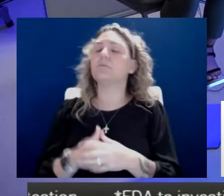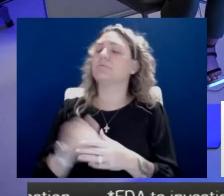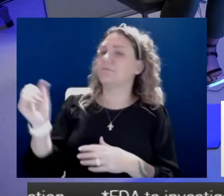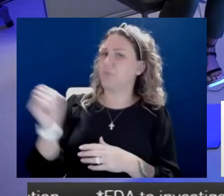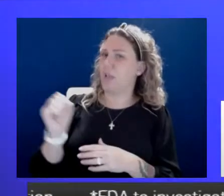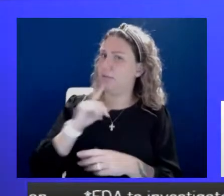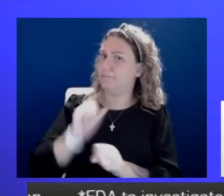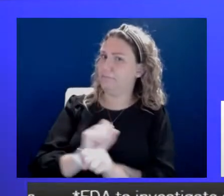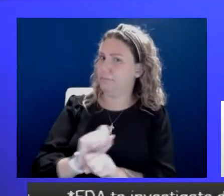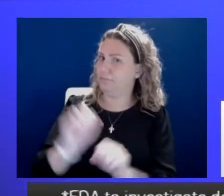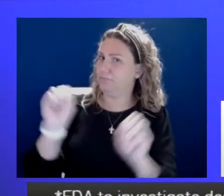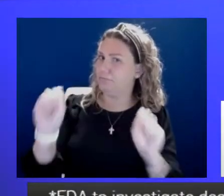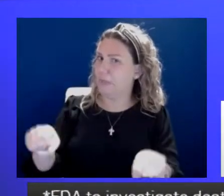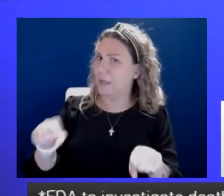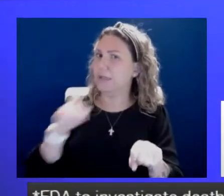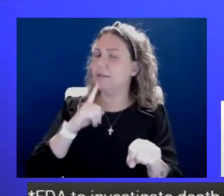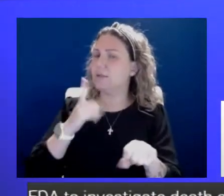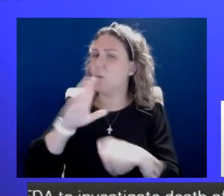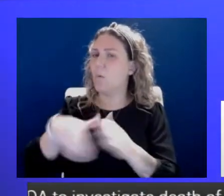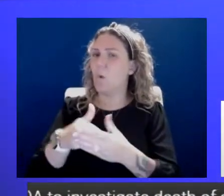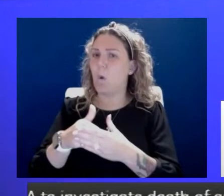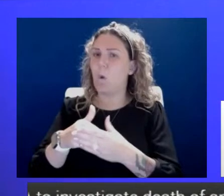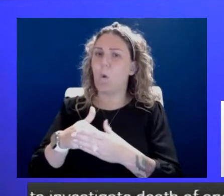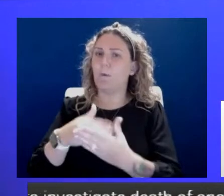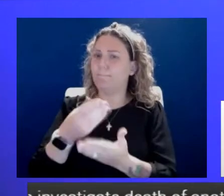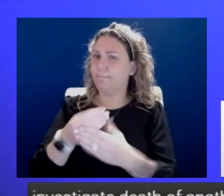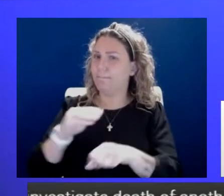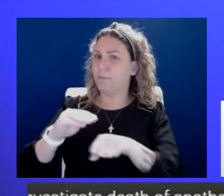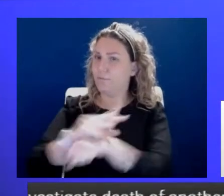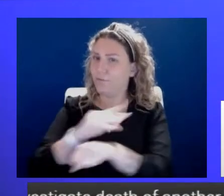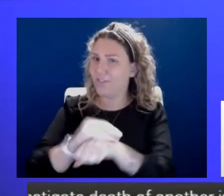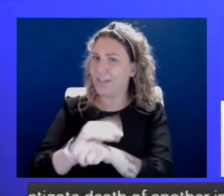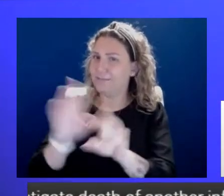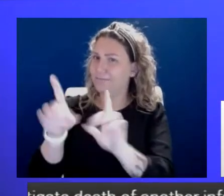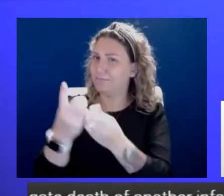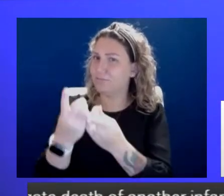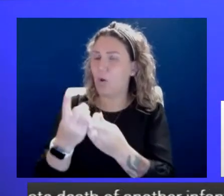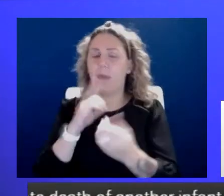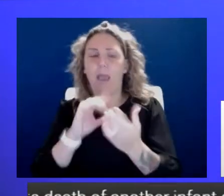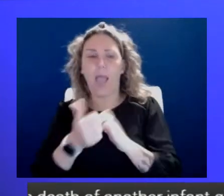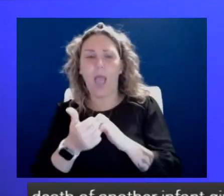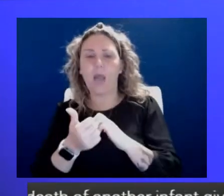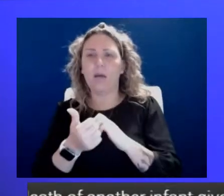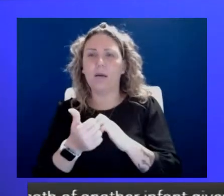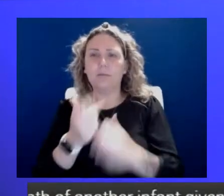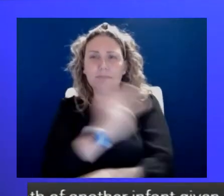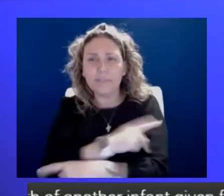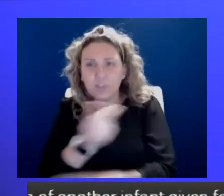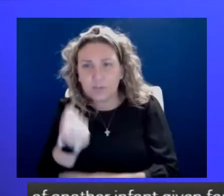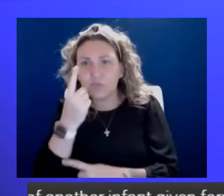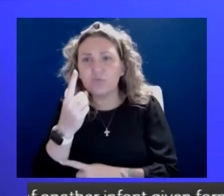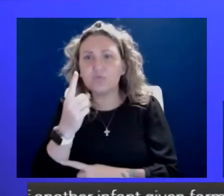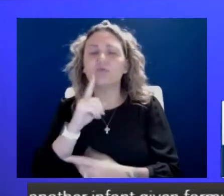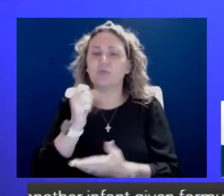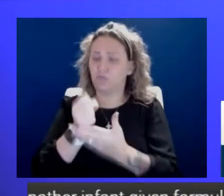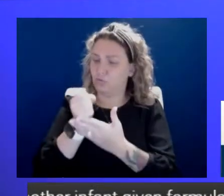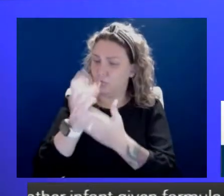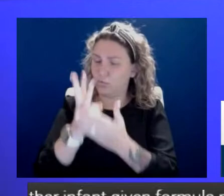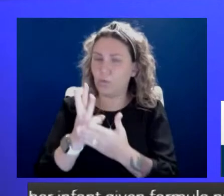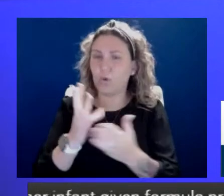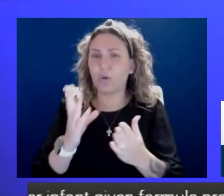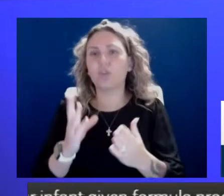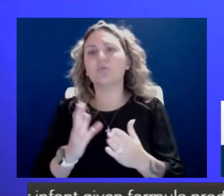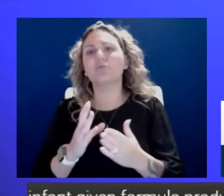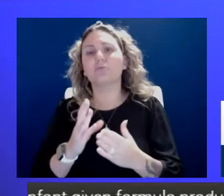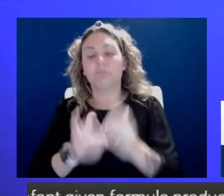whole financial advising department to help patients understand their bills and insurance. Social workers, a lot of the times in most of our